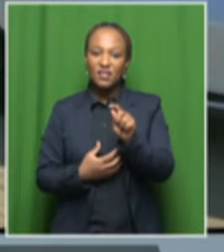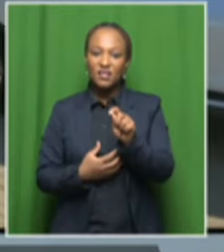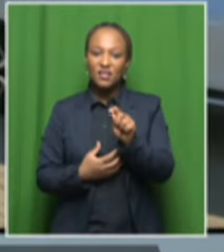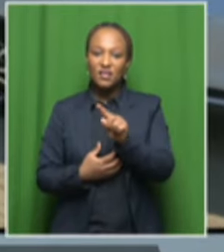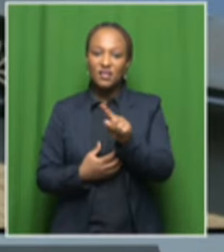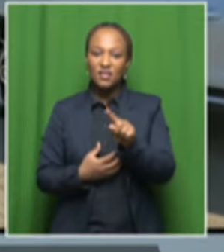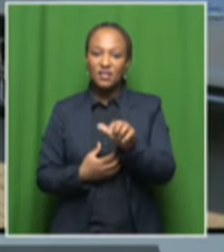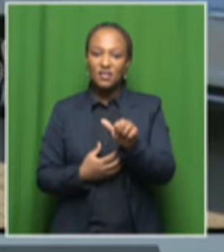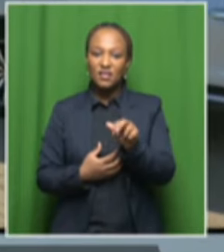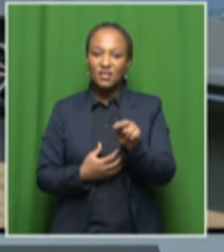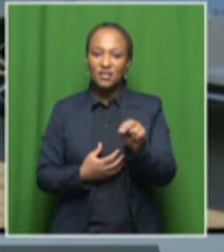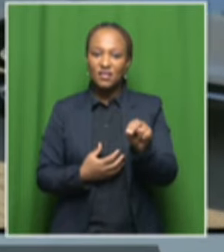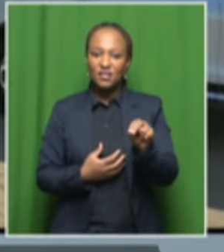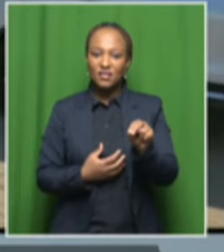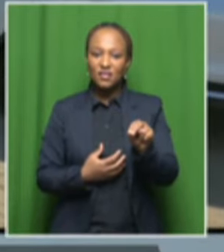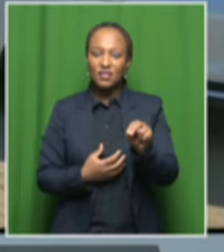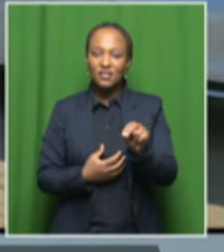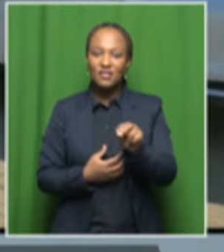Tzanin local municipality.